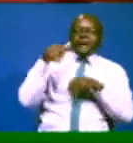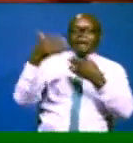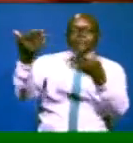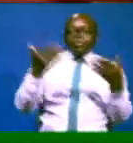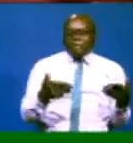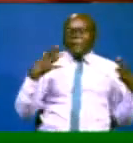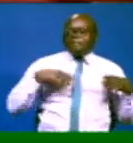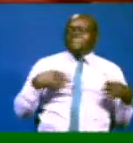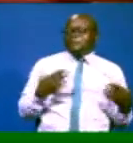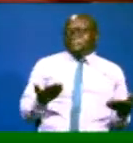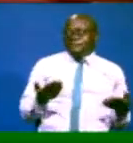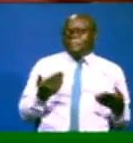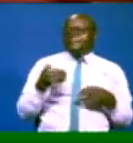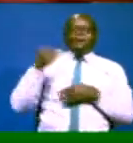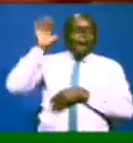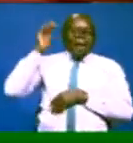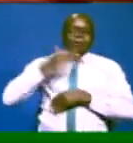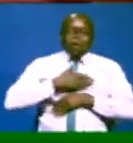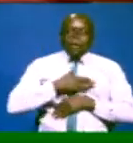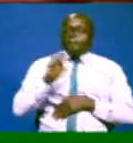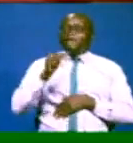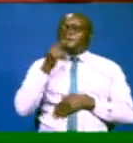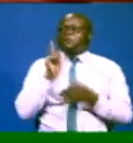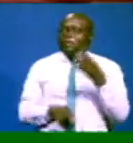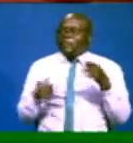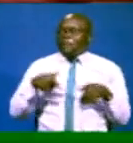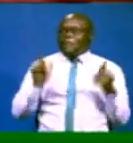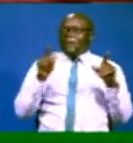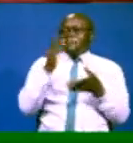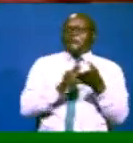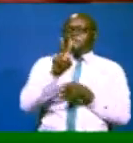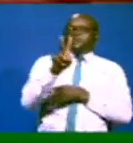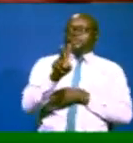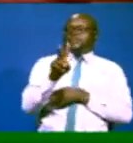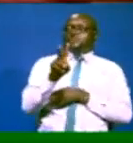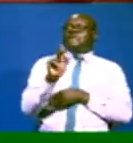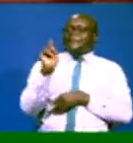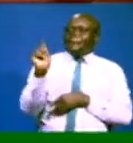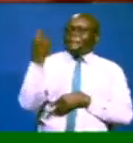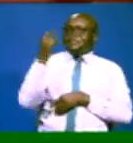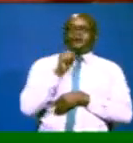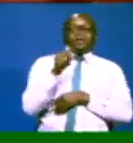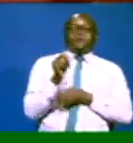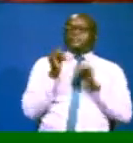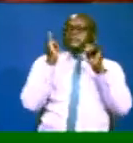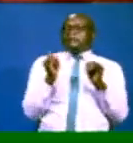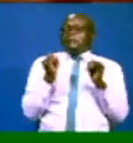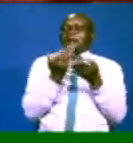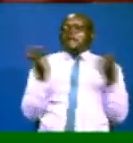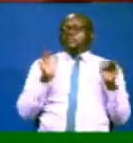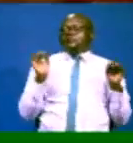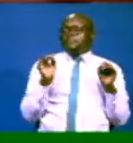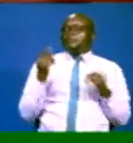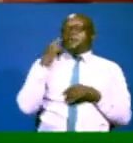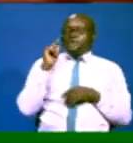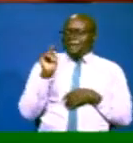in the house. And I heard Honorable Murugara saying that we allowed some two strangers. The president is not a stranger. Look at the